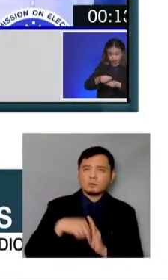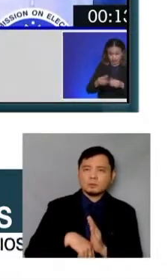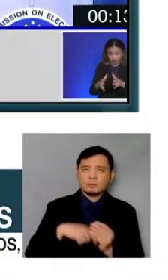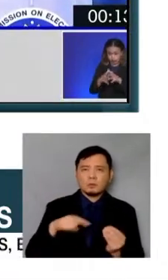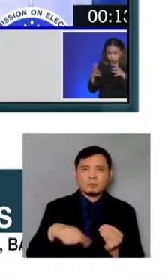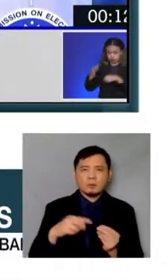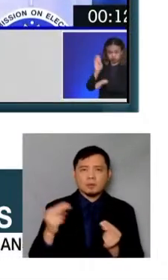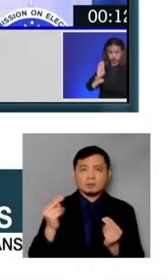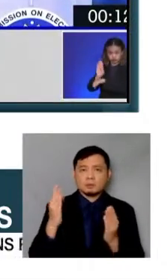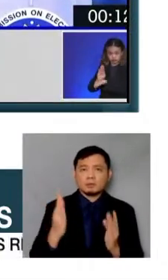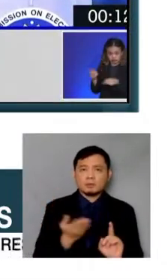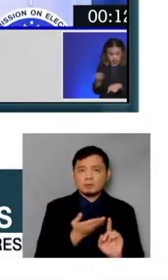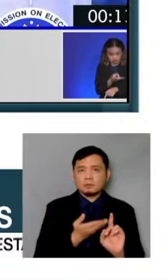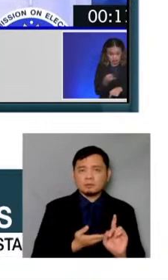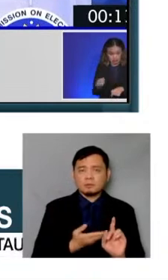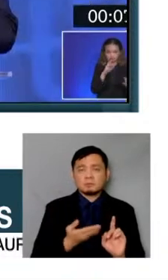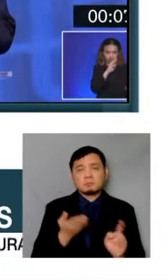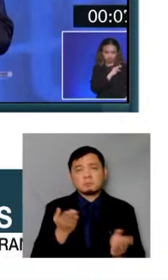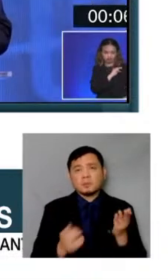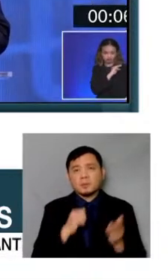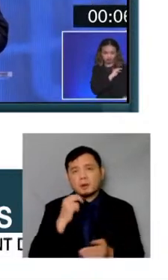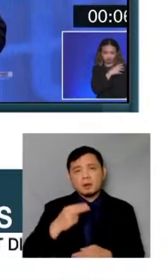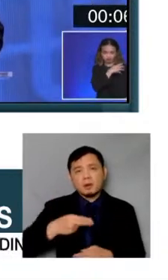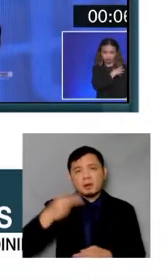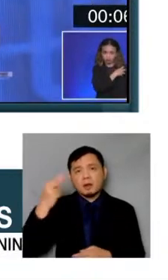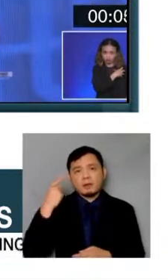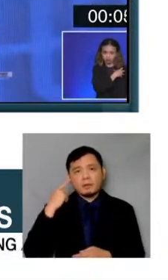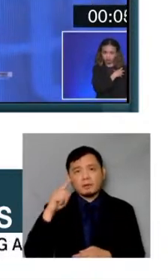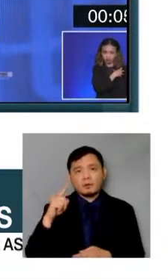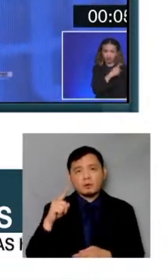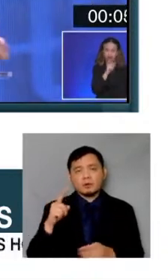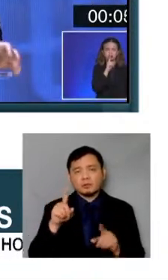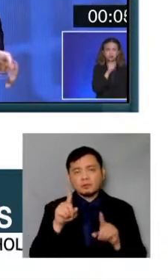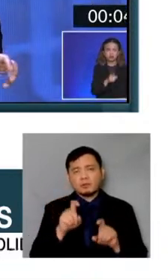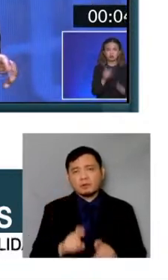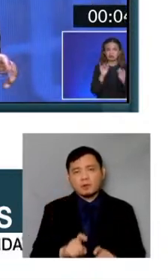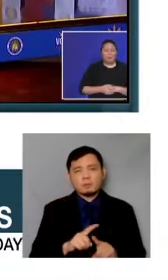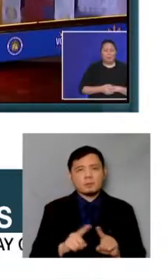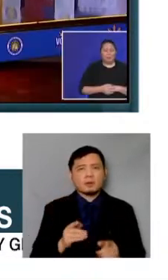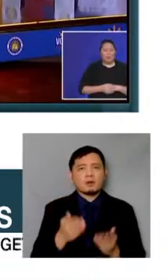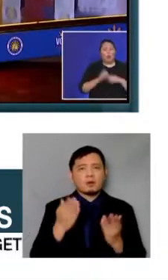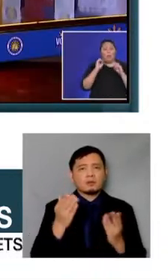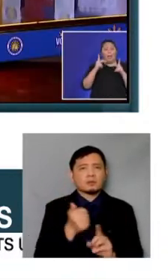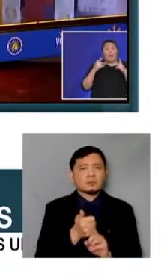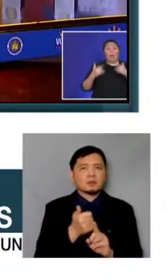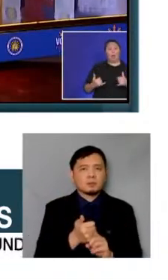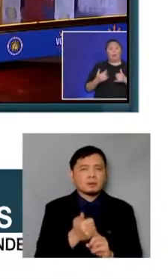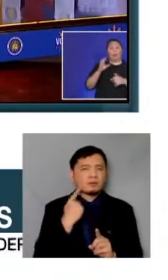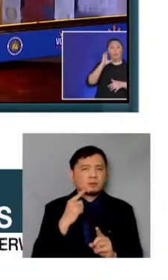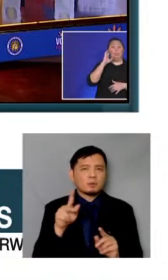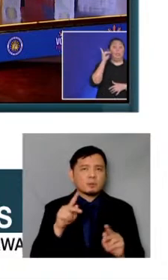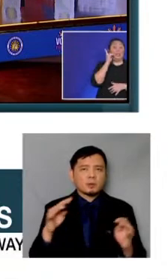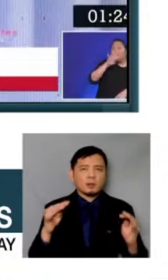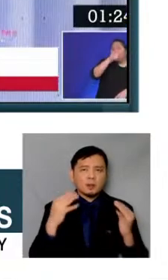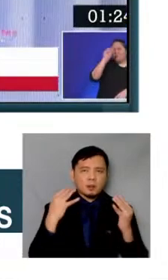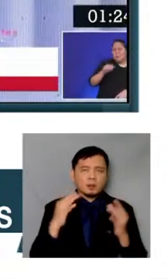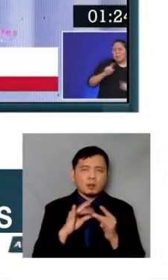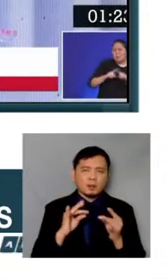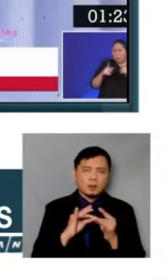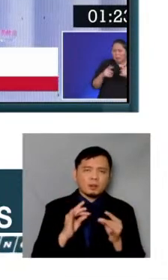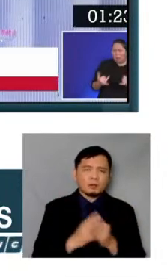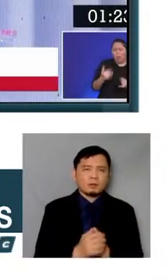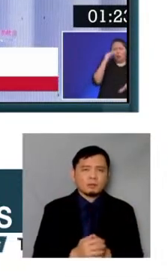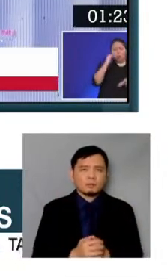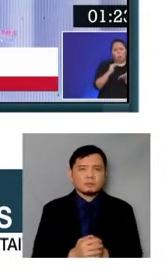in surveys, but just the same, they're offering themselves to the people. Mm. Perhaps we can likewise listen to them and listen to what they want